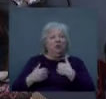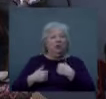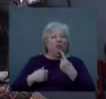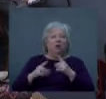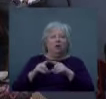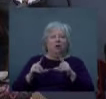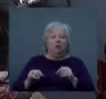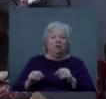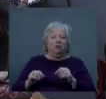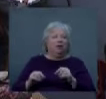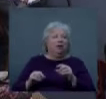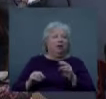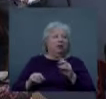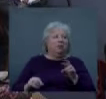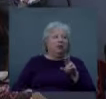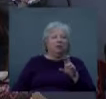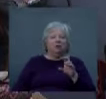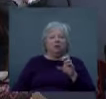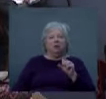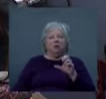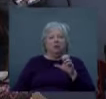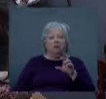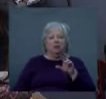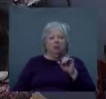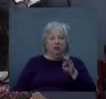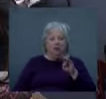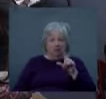one card, Mr. Scrable.